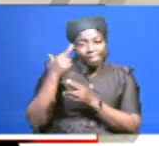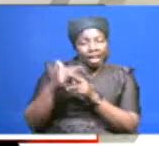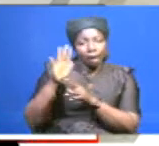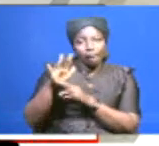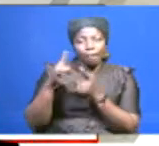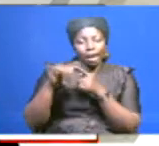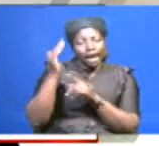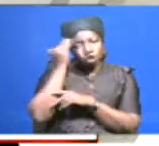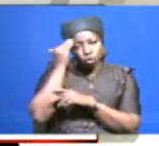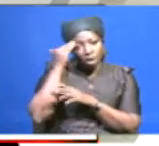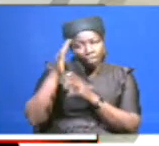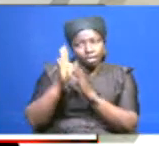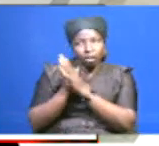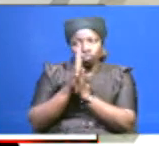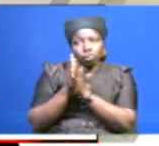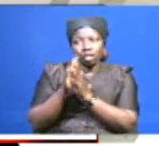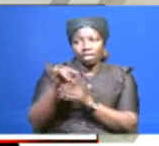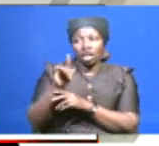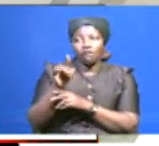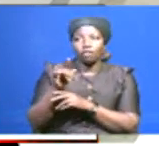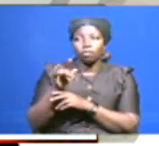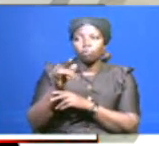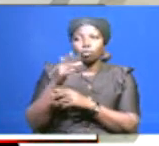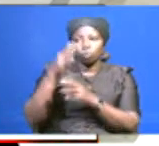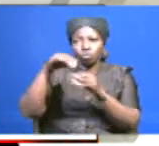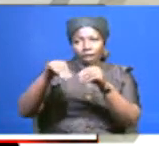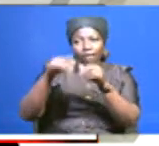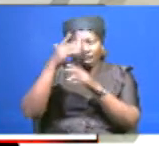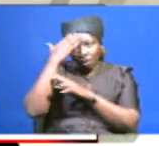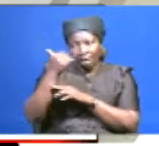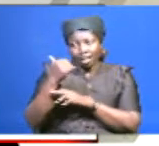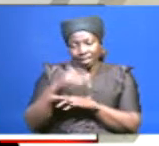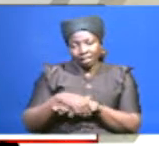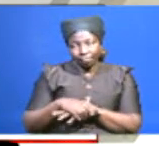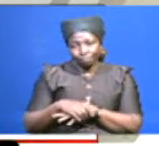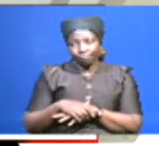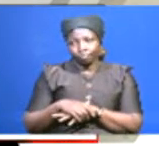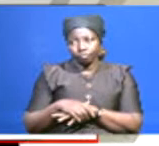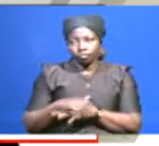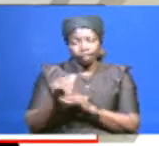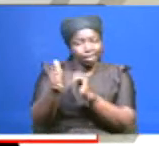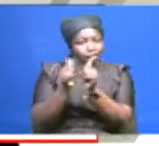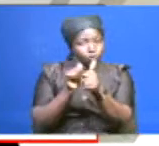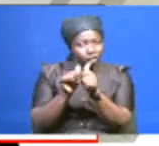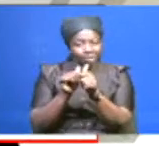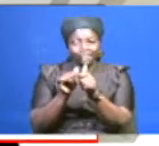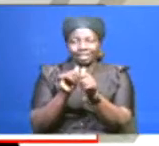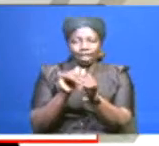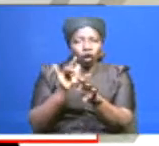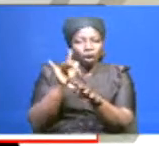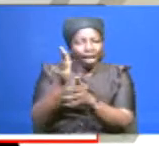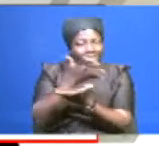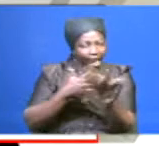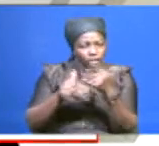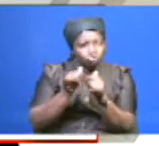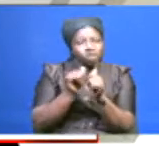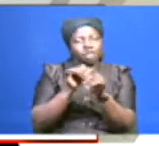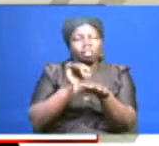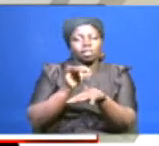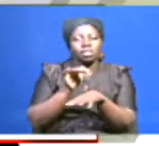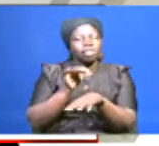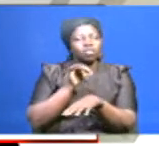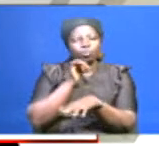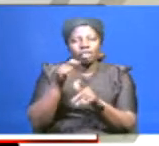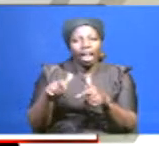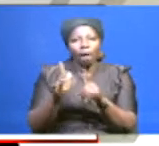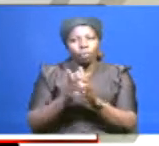because of unsporting conduct. That's fine. But in terms of the... In fact, he gave an assist to Haile Gebrselassie. Yeah, so that's what I wanted. But it was